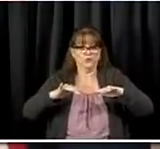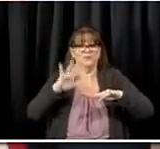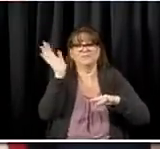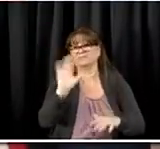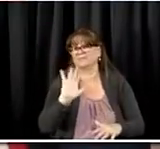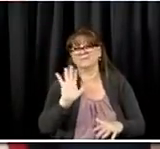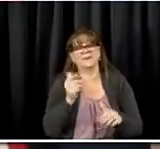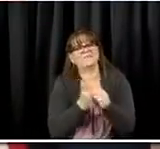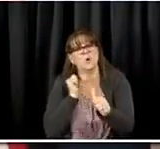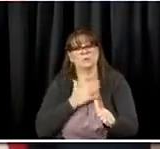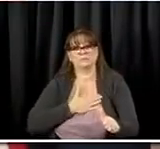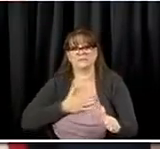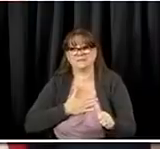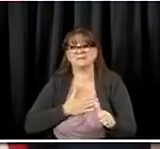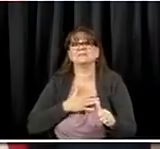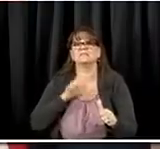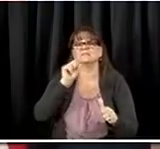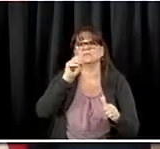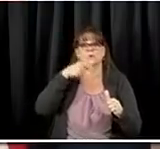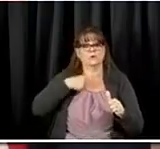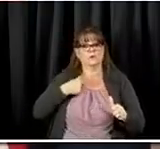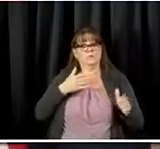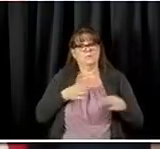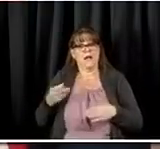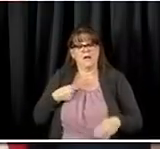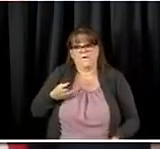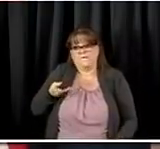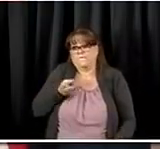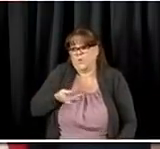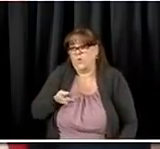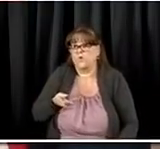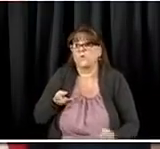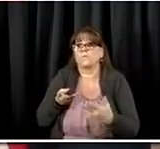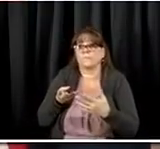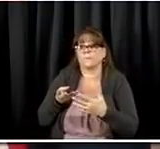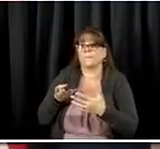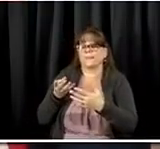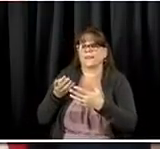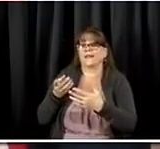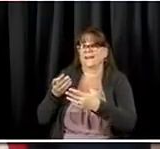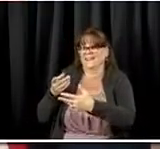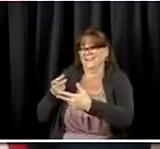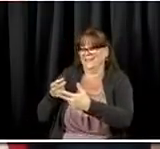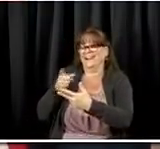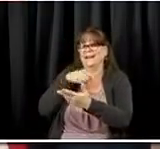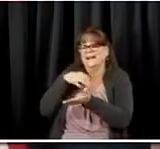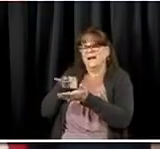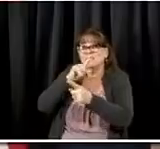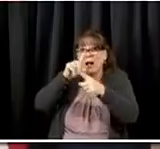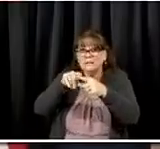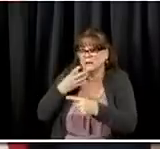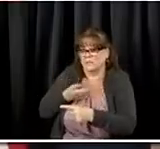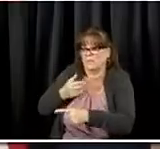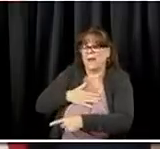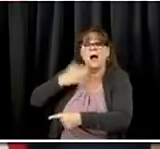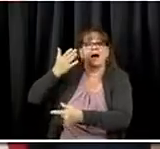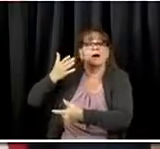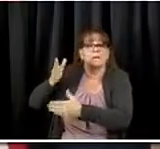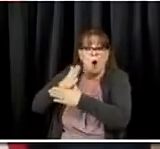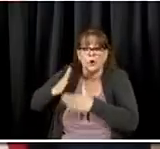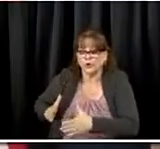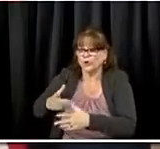4, 5 if you include Gia, our 10-year-old 10-pound terrier mix, 4 humans, 1 dog. We'll just be